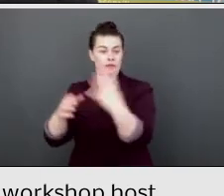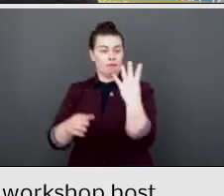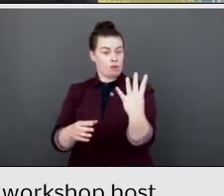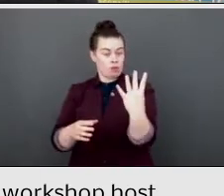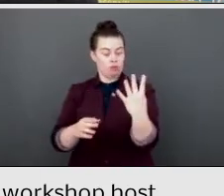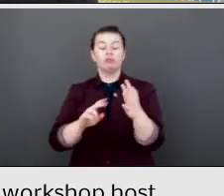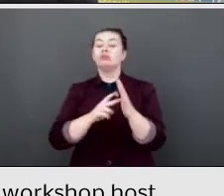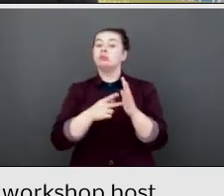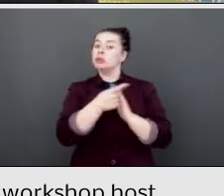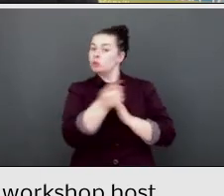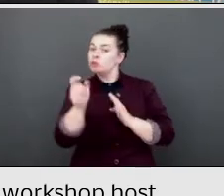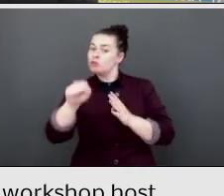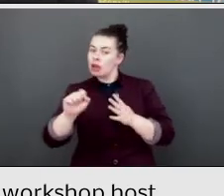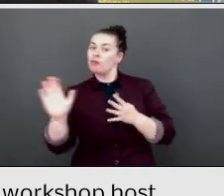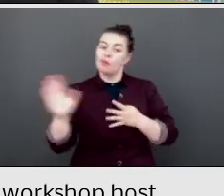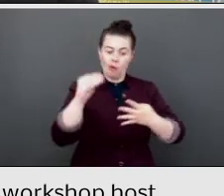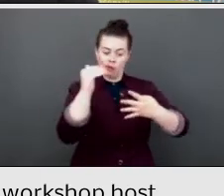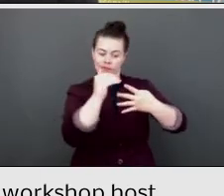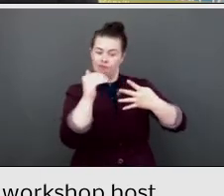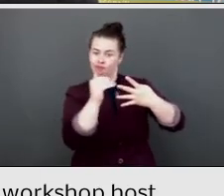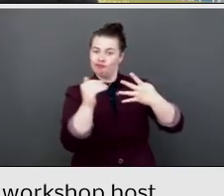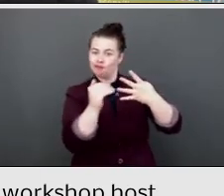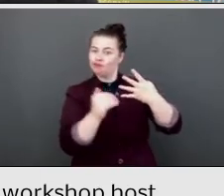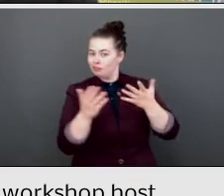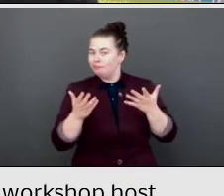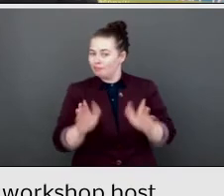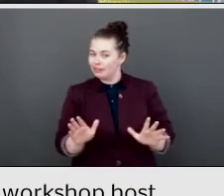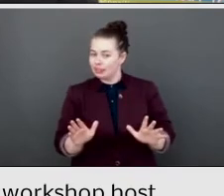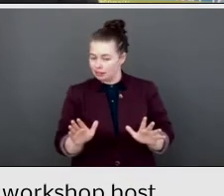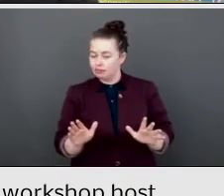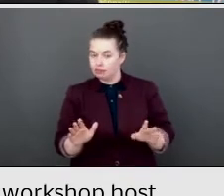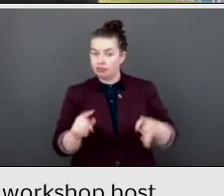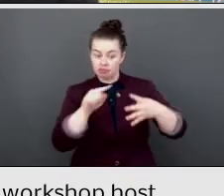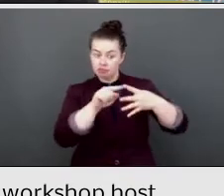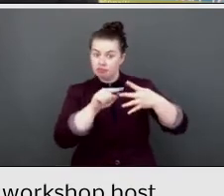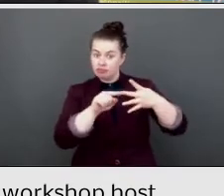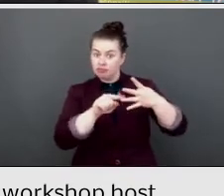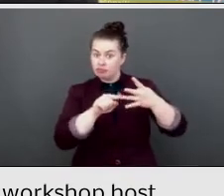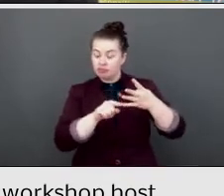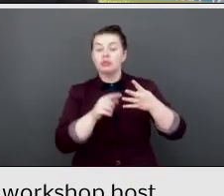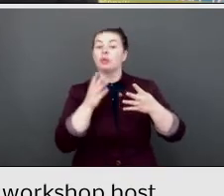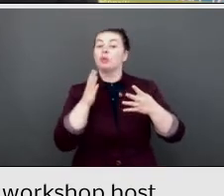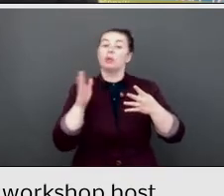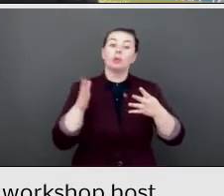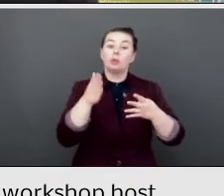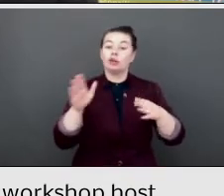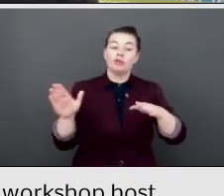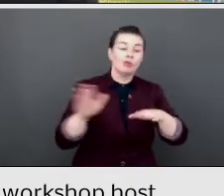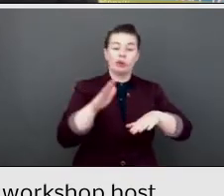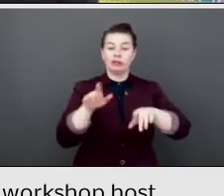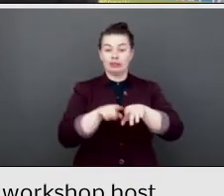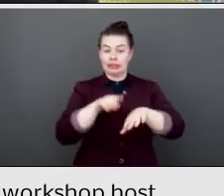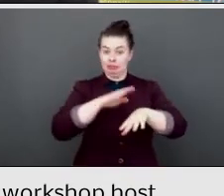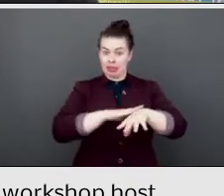That way, each group can participate in each workshop topic. The workshops will be run in parallel and in